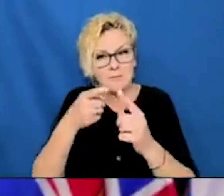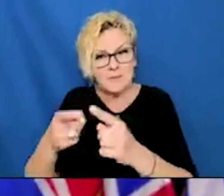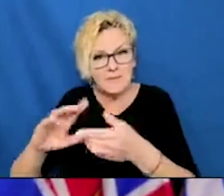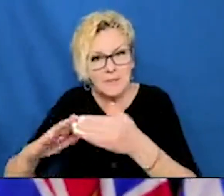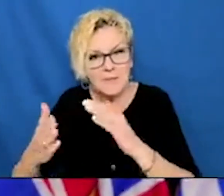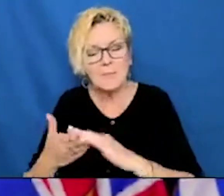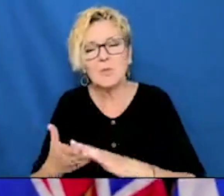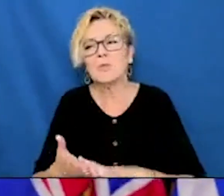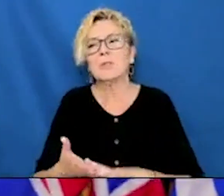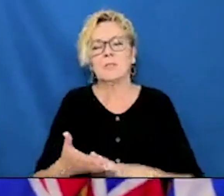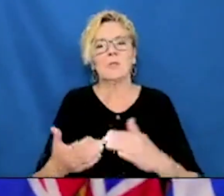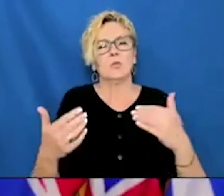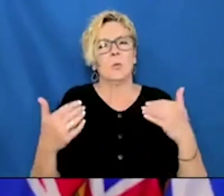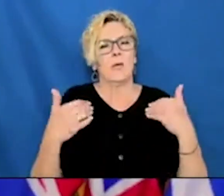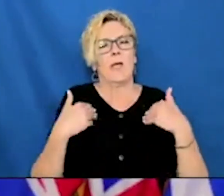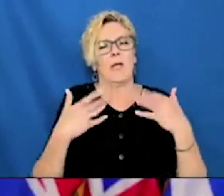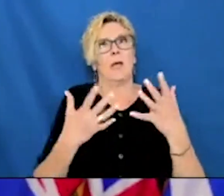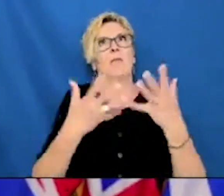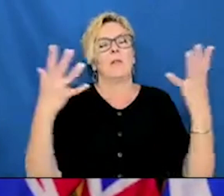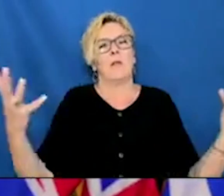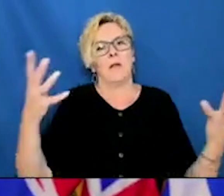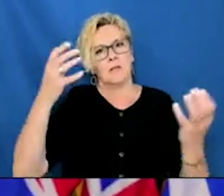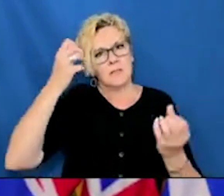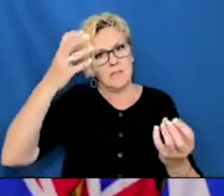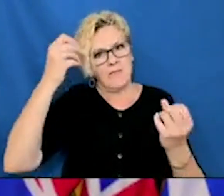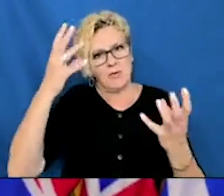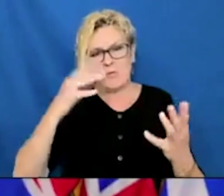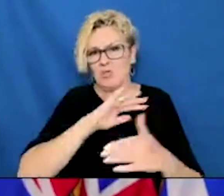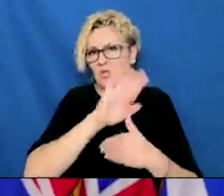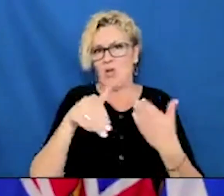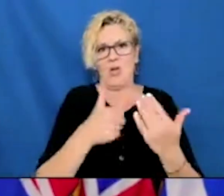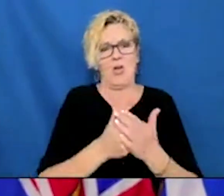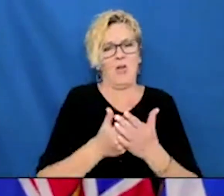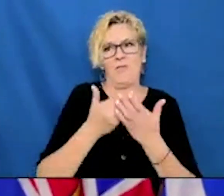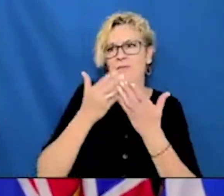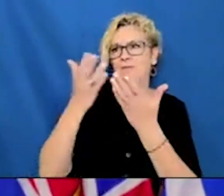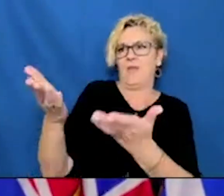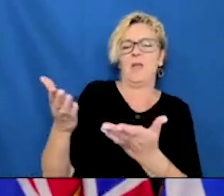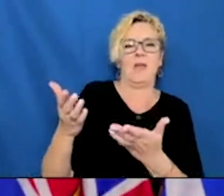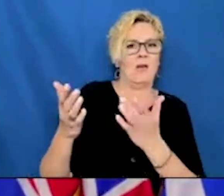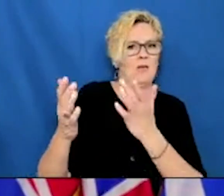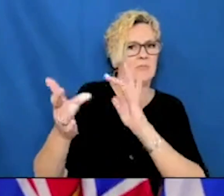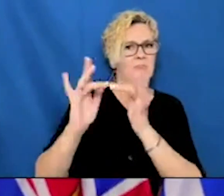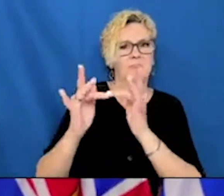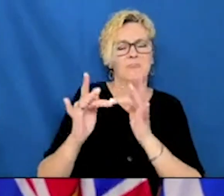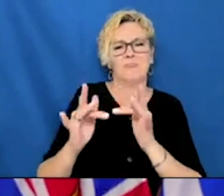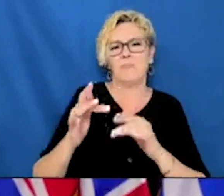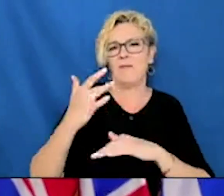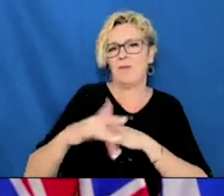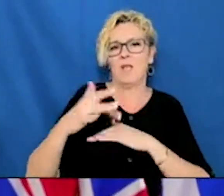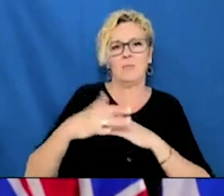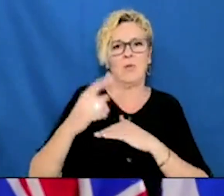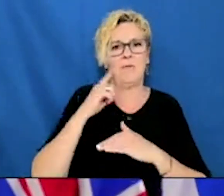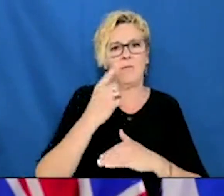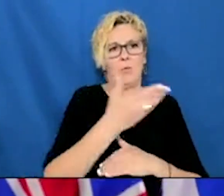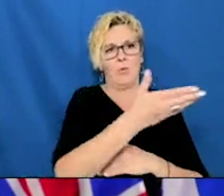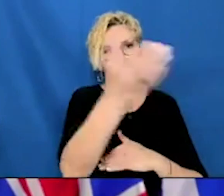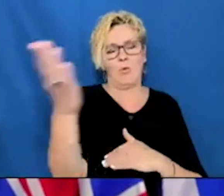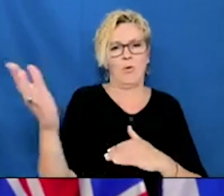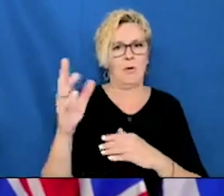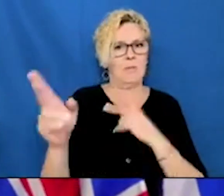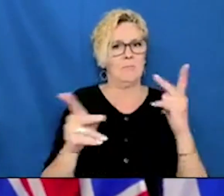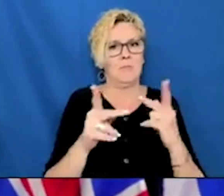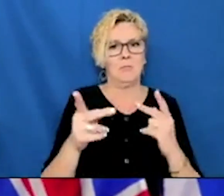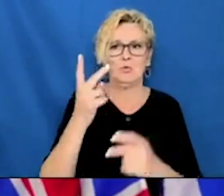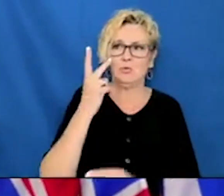Thanks, Marcella. I mean, what we've done in British Columbia, I think people can count on this, is having our public health professionals lead the public health